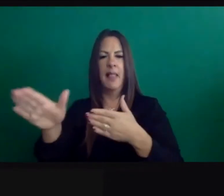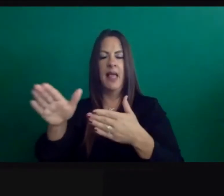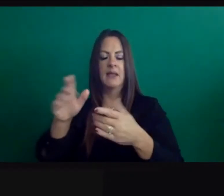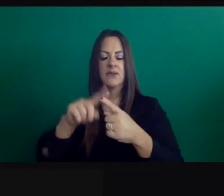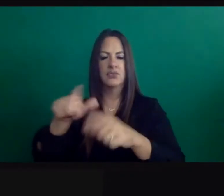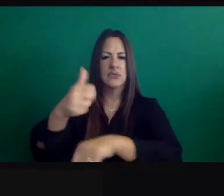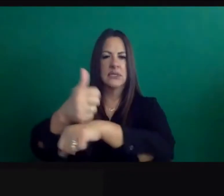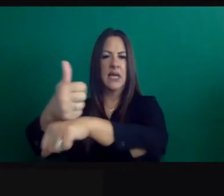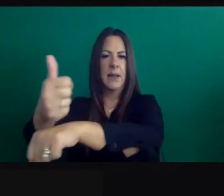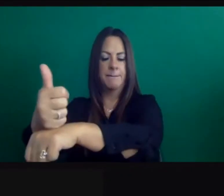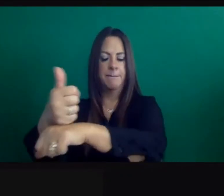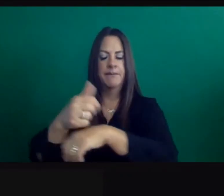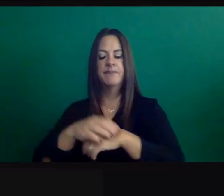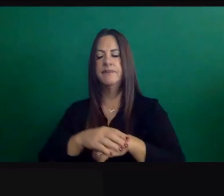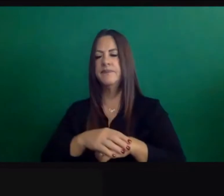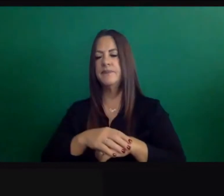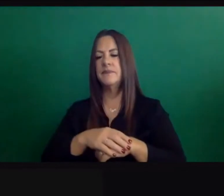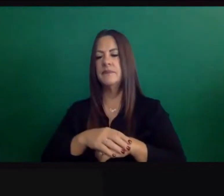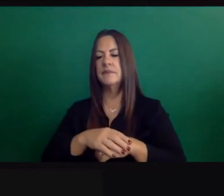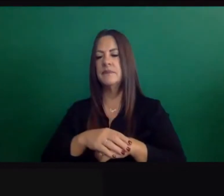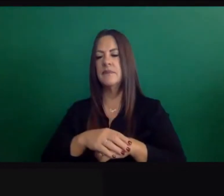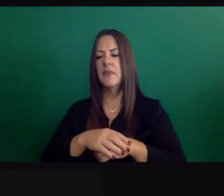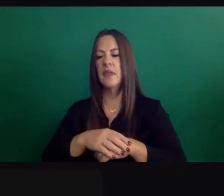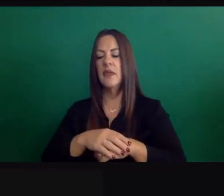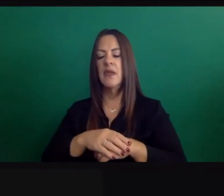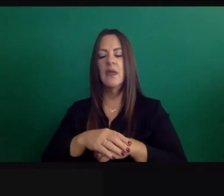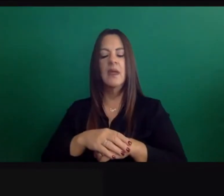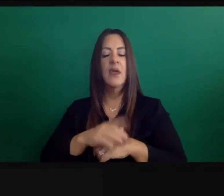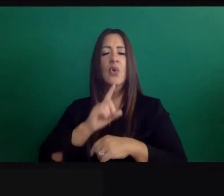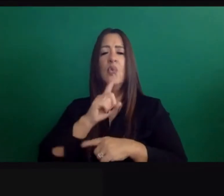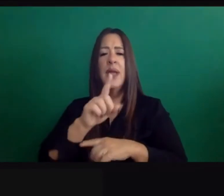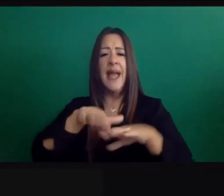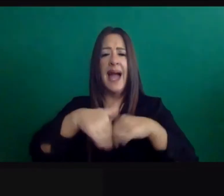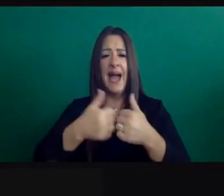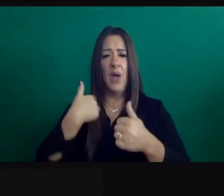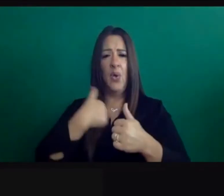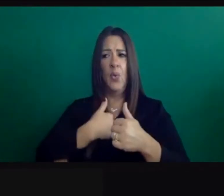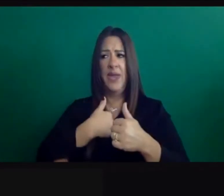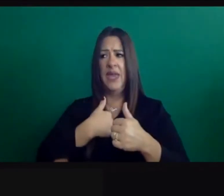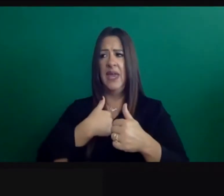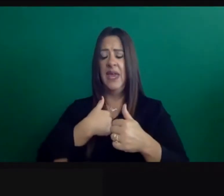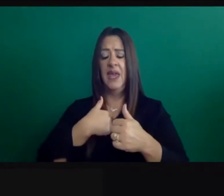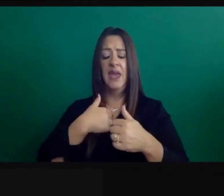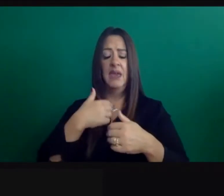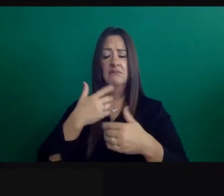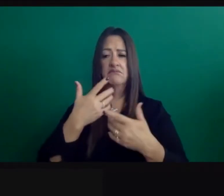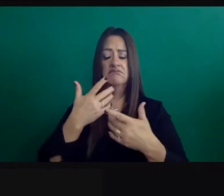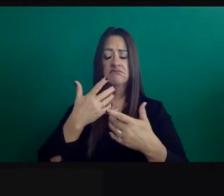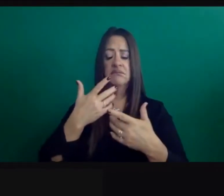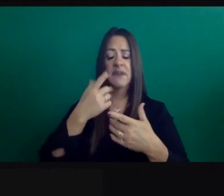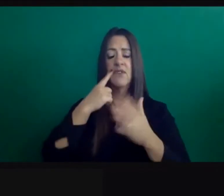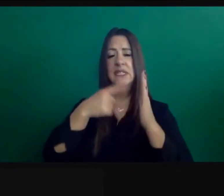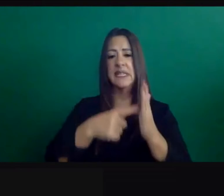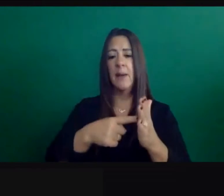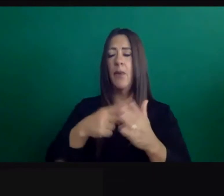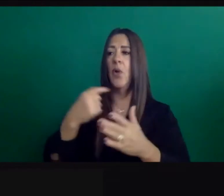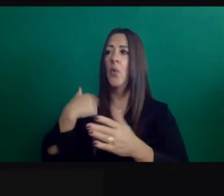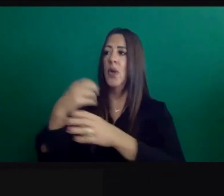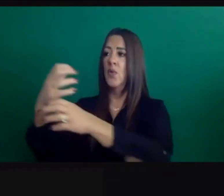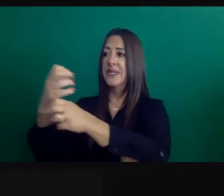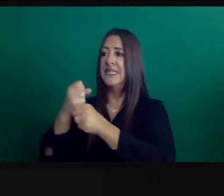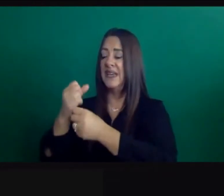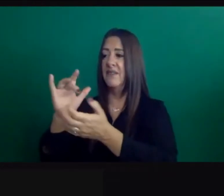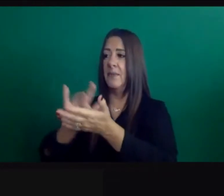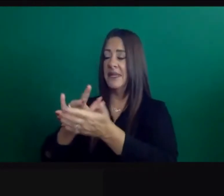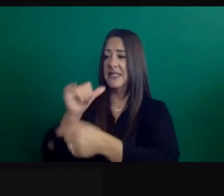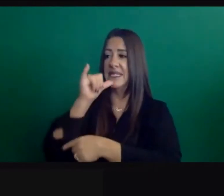there is just the entire planning process of, we just received the vaccine yesterday. Yes, it's waiting to be